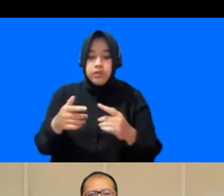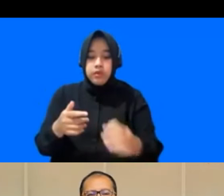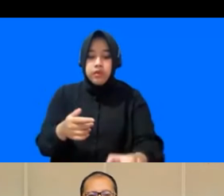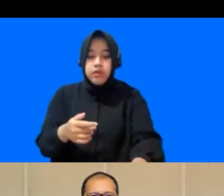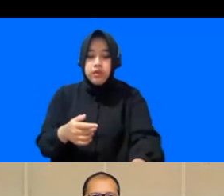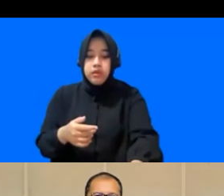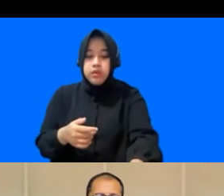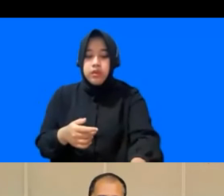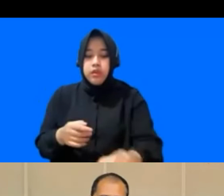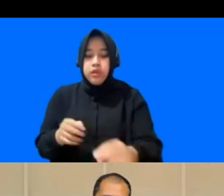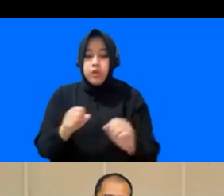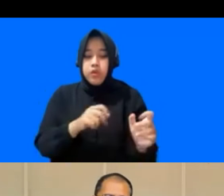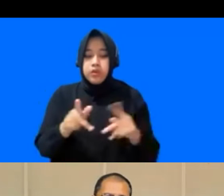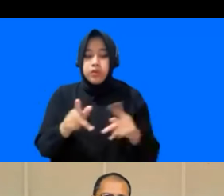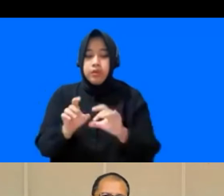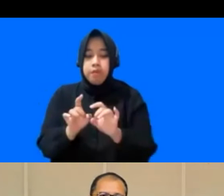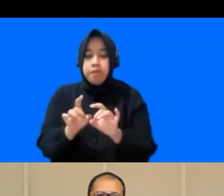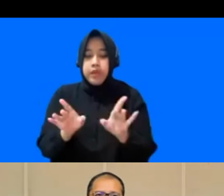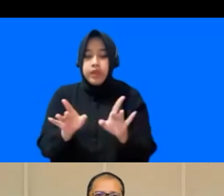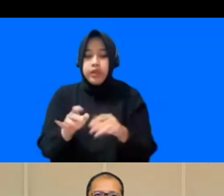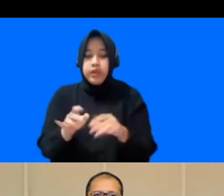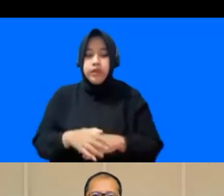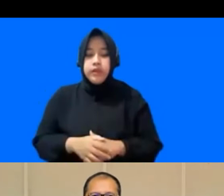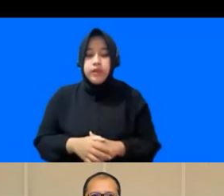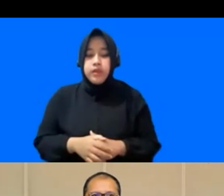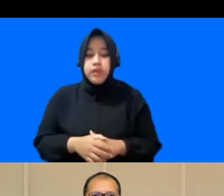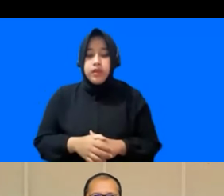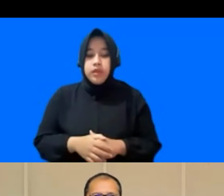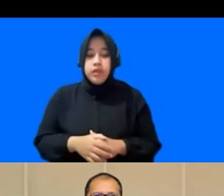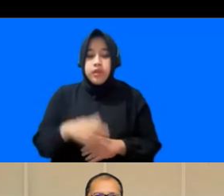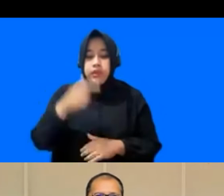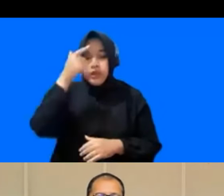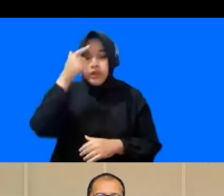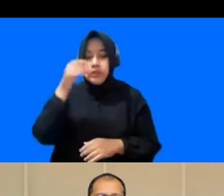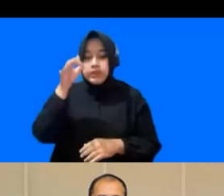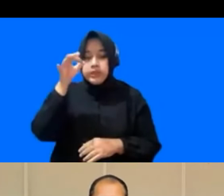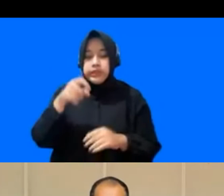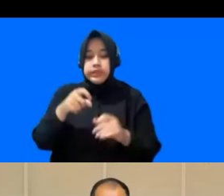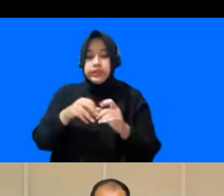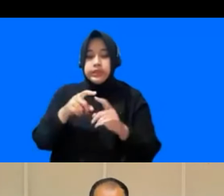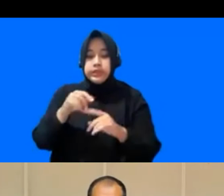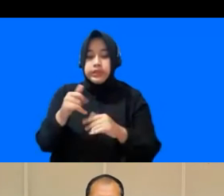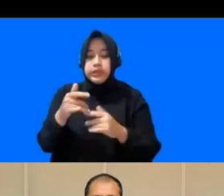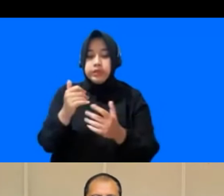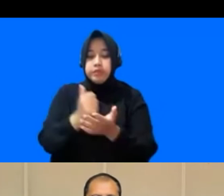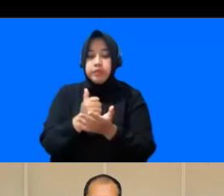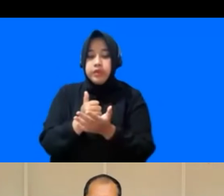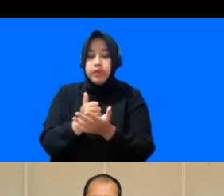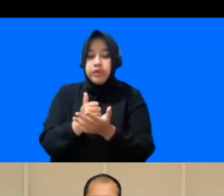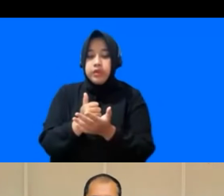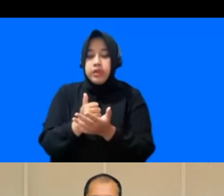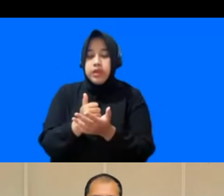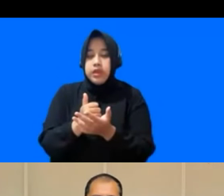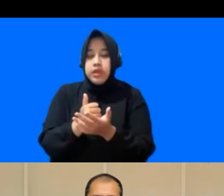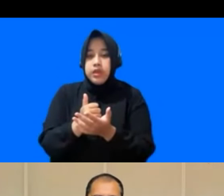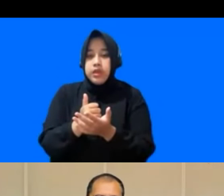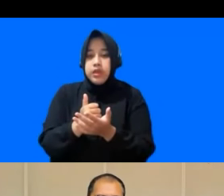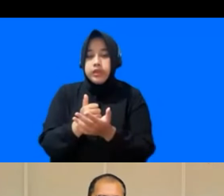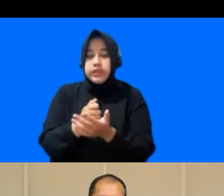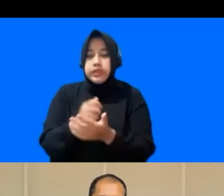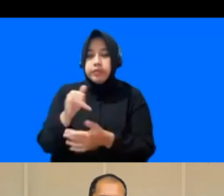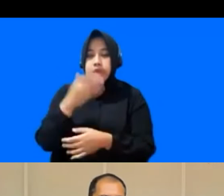but we have different concept. We have different concept about smart city. It is called Sombre